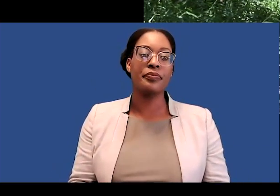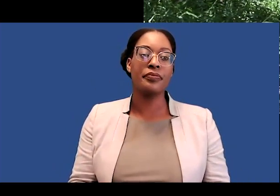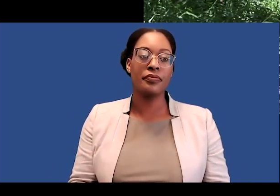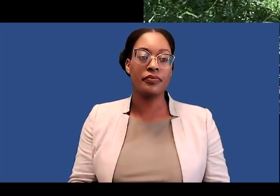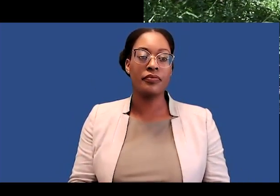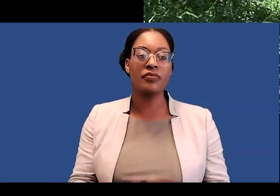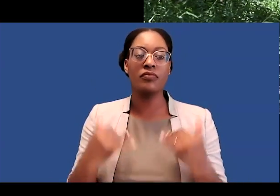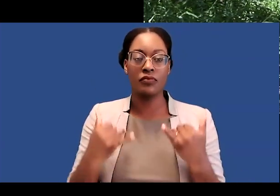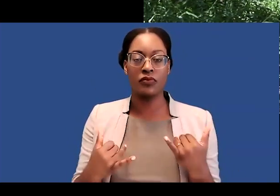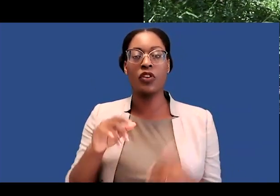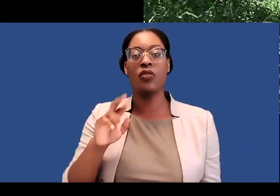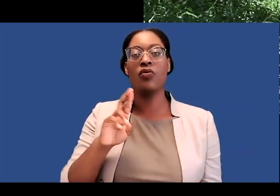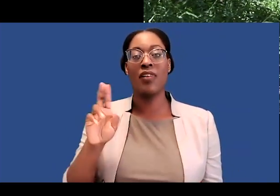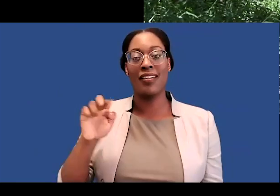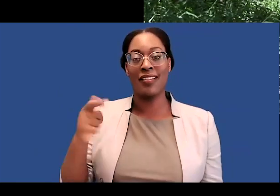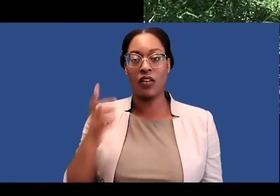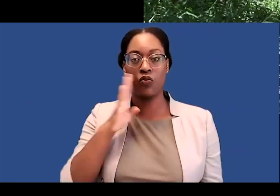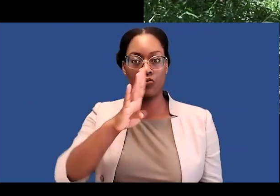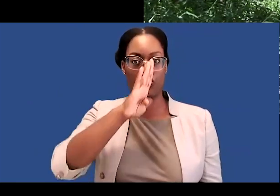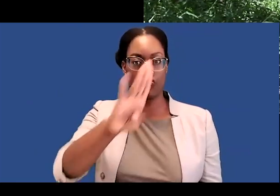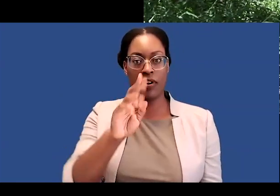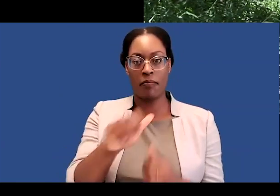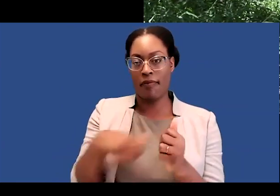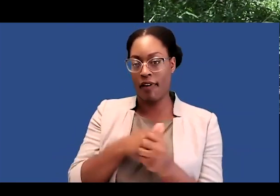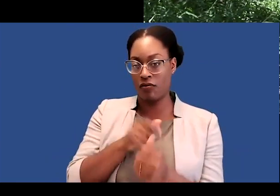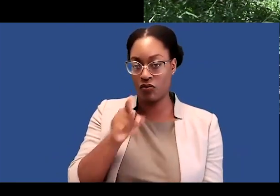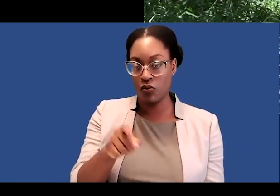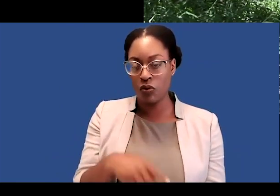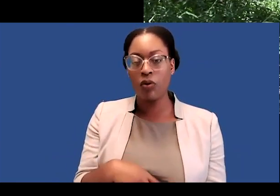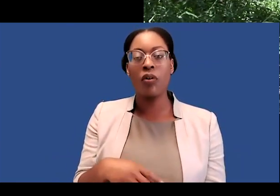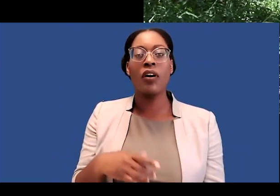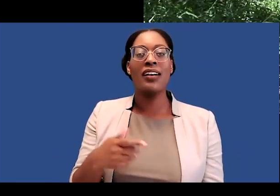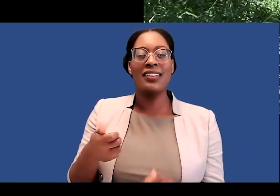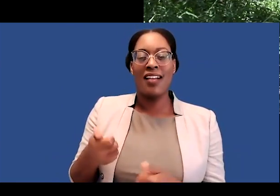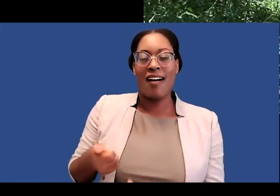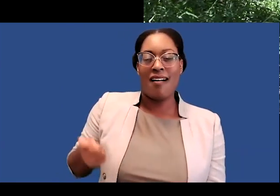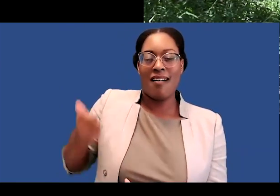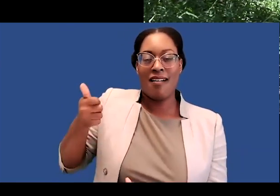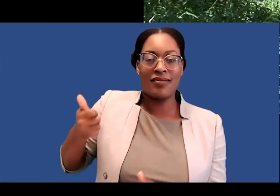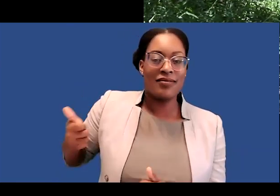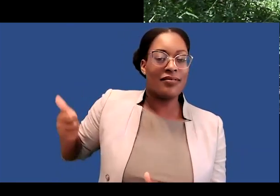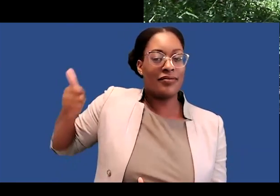Here we're going to straighten the right leg out behind you. Lift it up as high as you can.